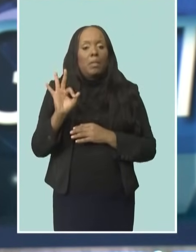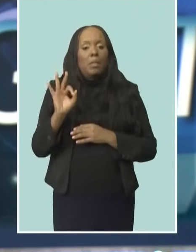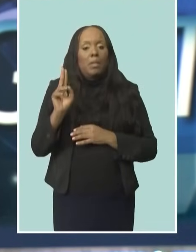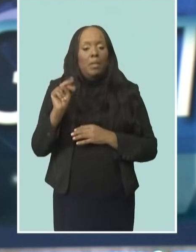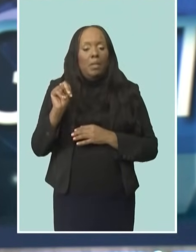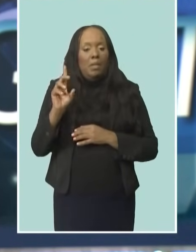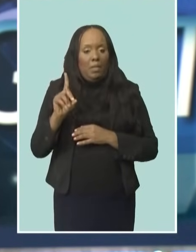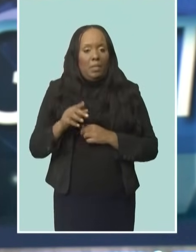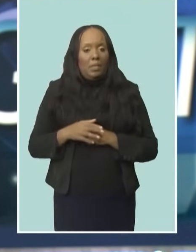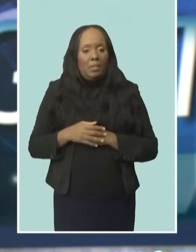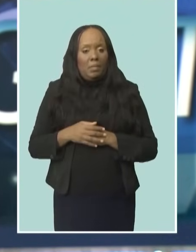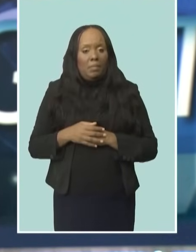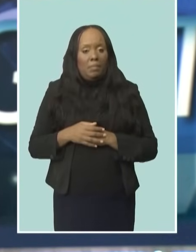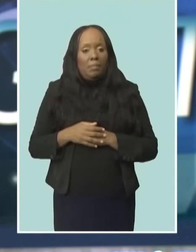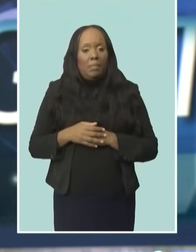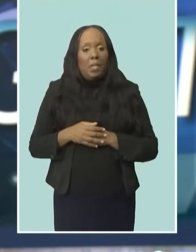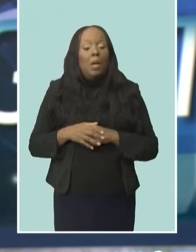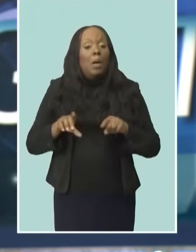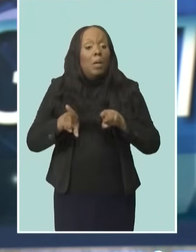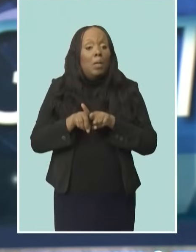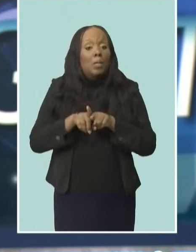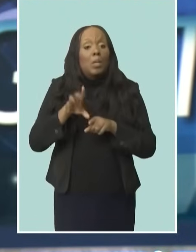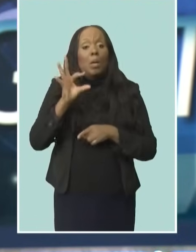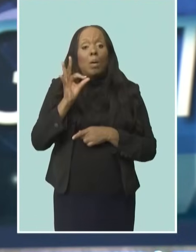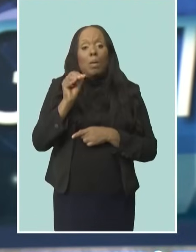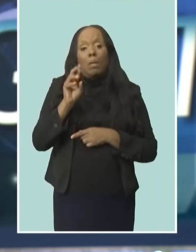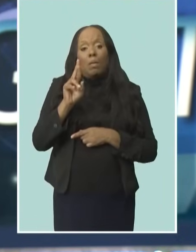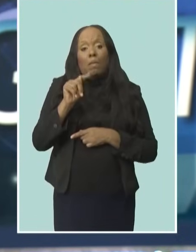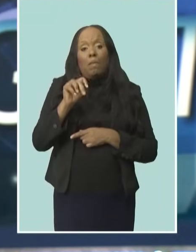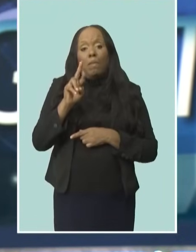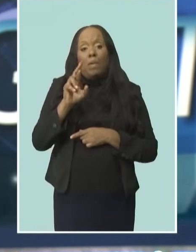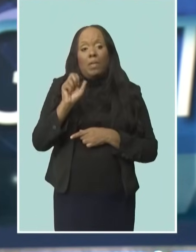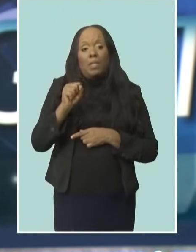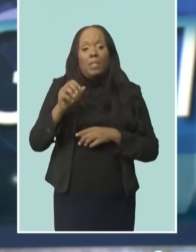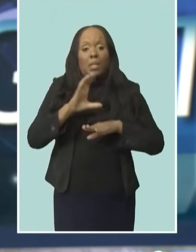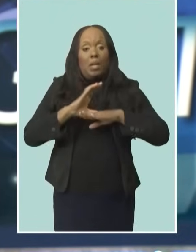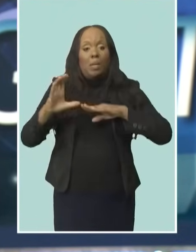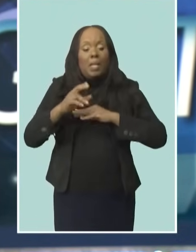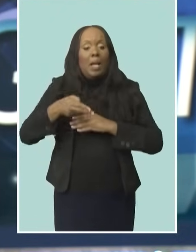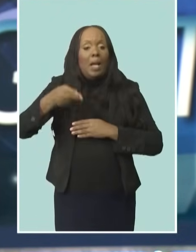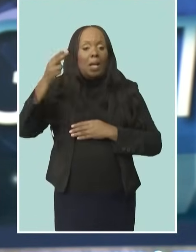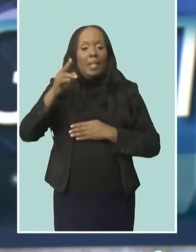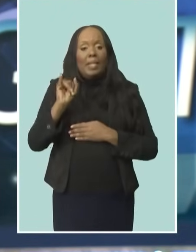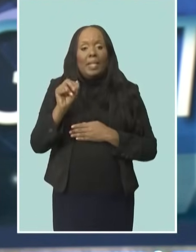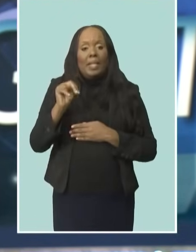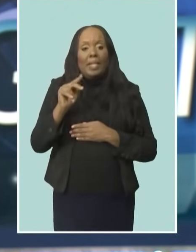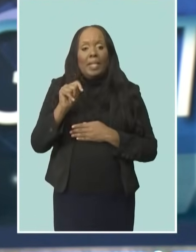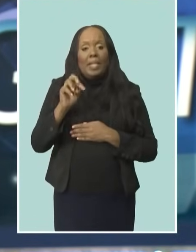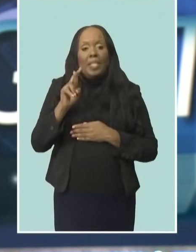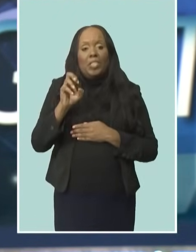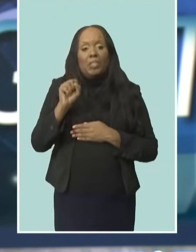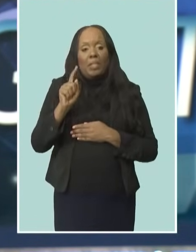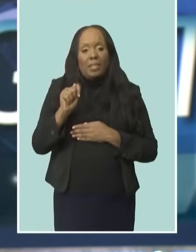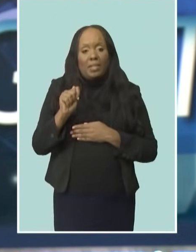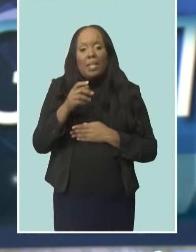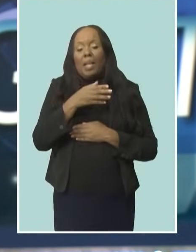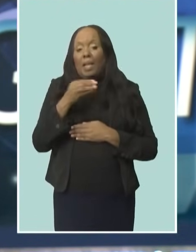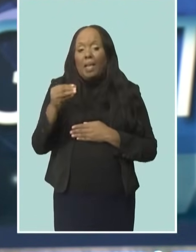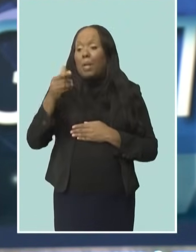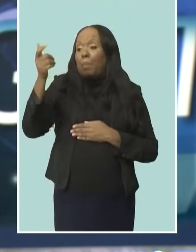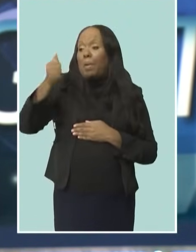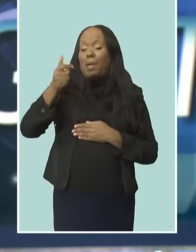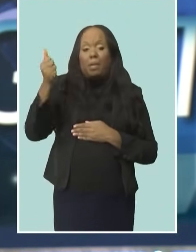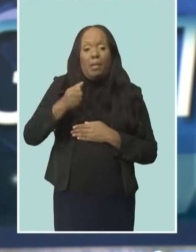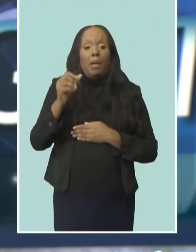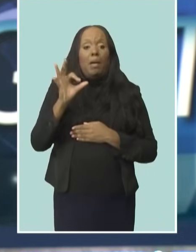Growth Fund, that is, the Fortress Caribbean High Interest Fund and the Fortress Caribbean Pension Fund. Chief Executive Officer of